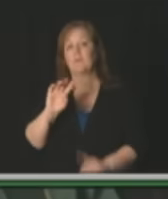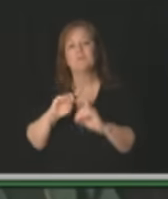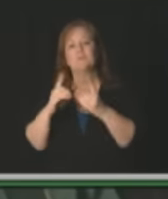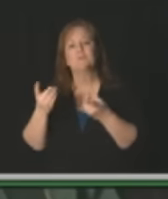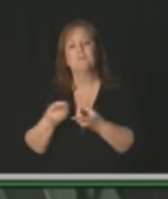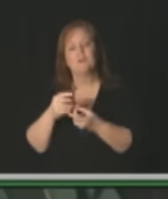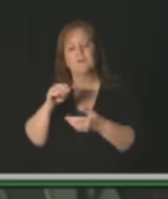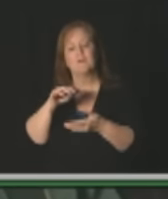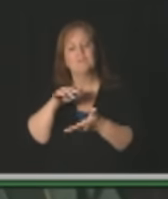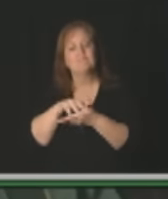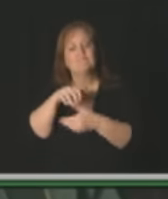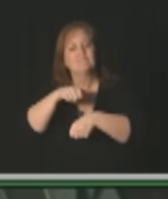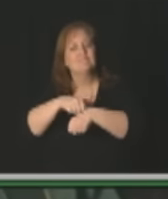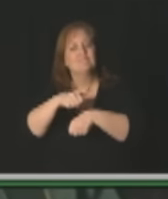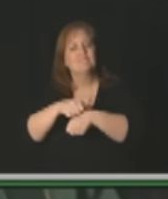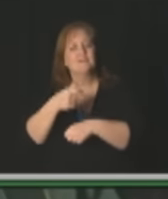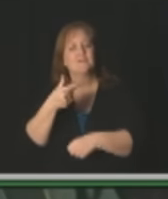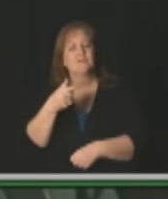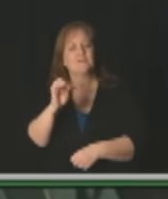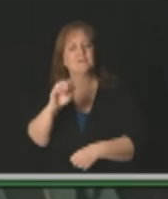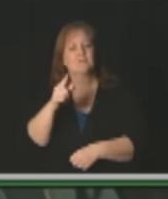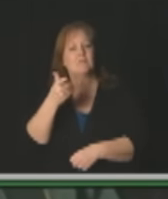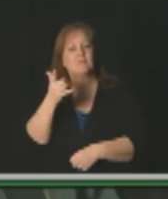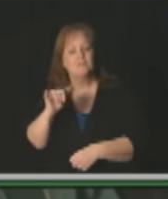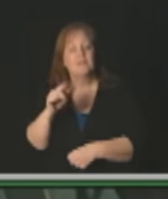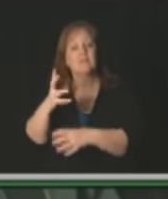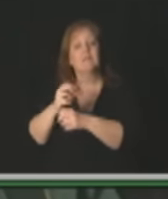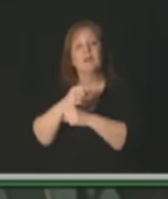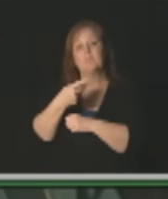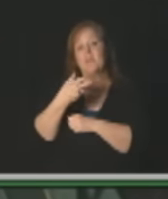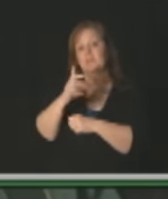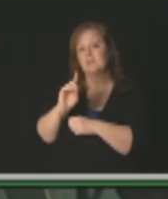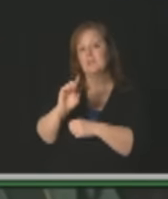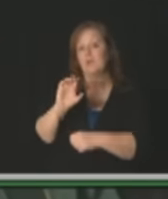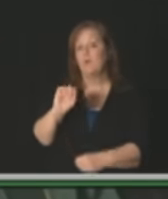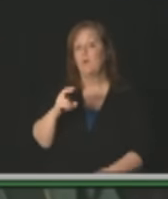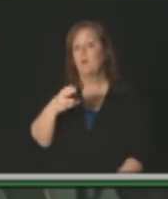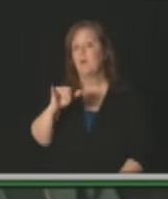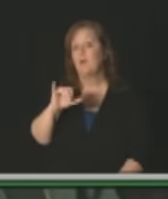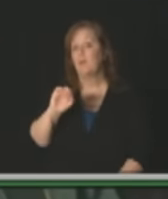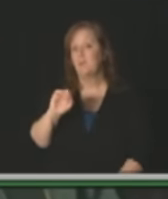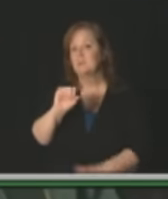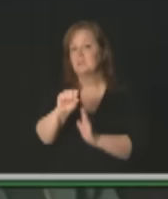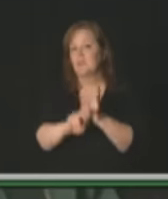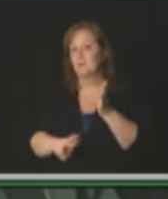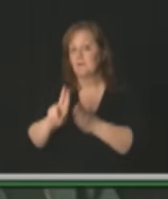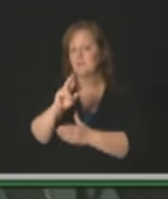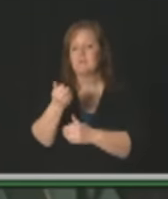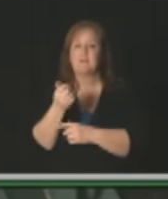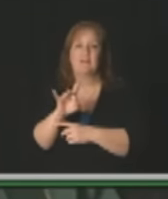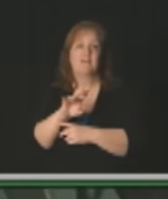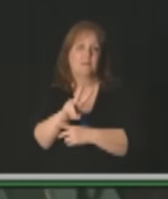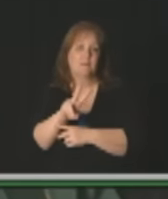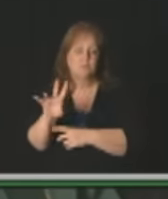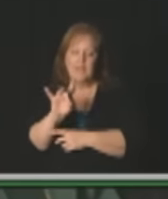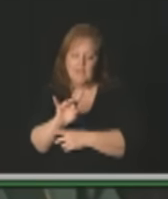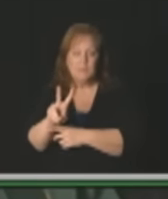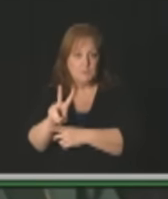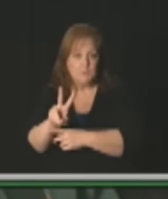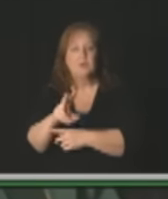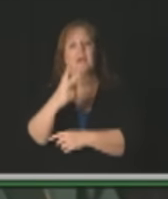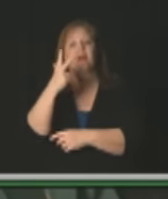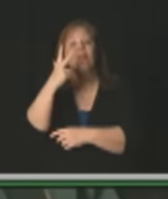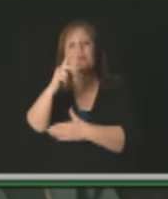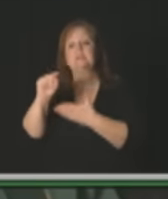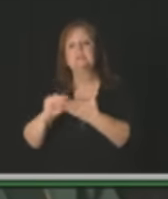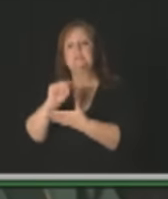Dr. Horner received his PhD from The Ohio State University in 1992 and spent three seasons in Antarctica